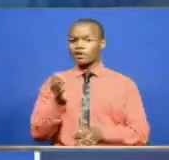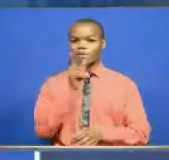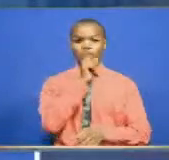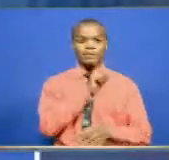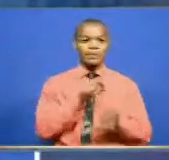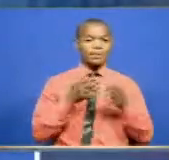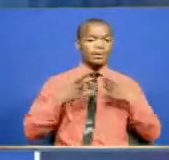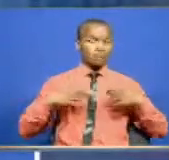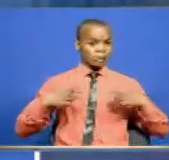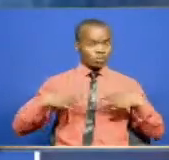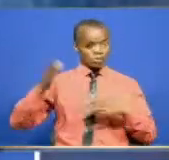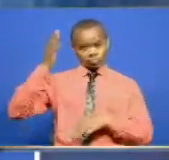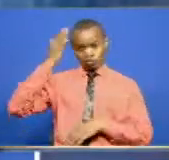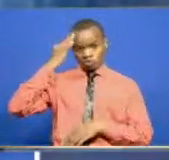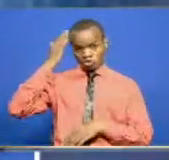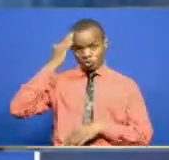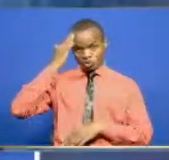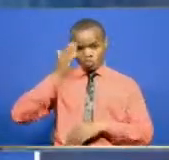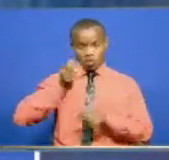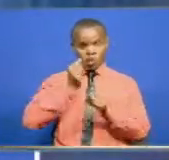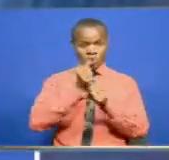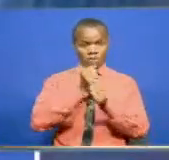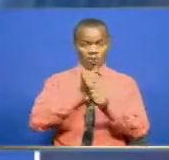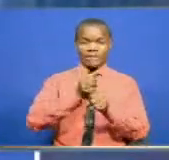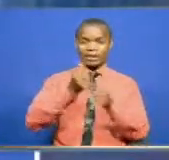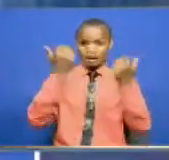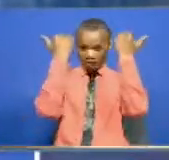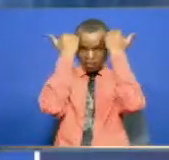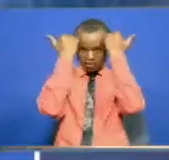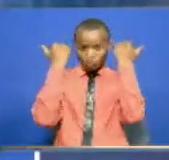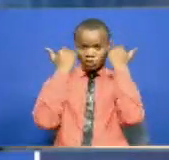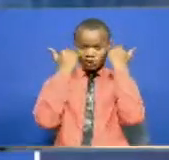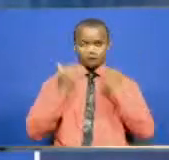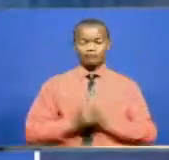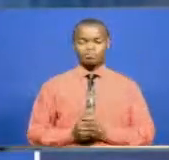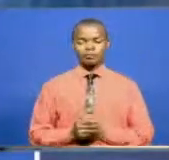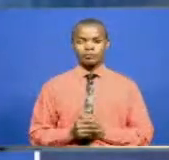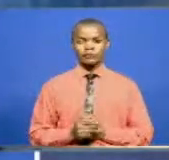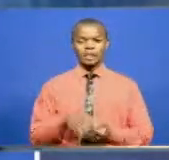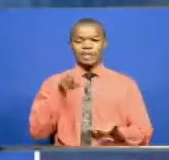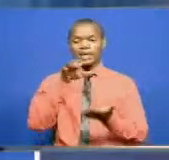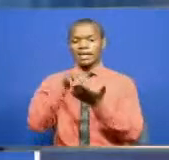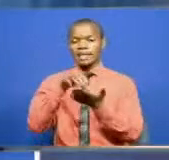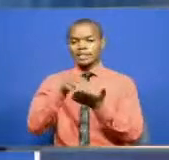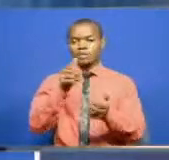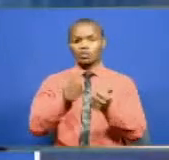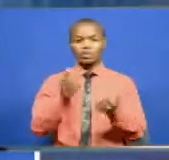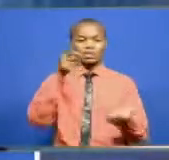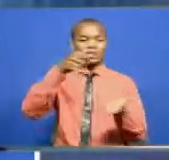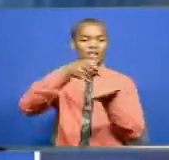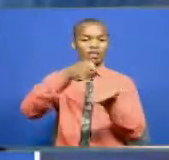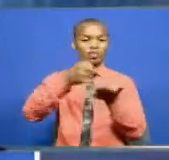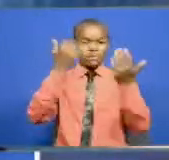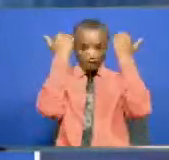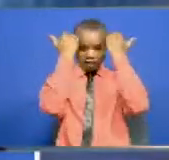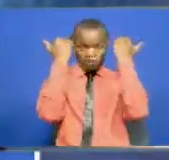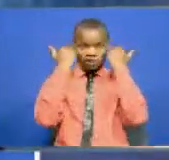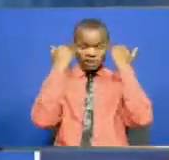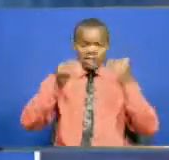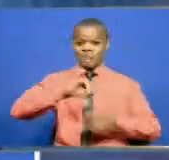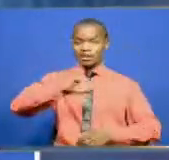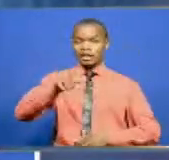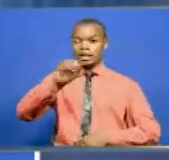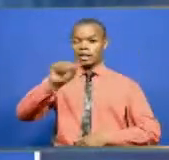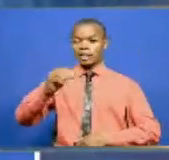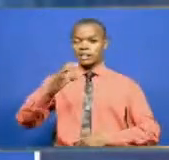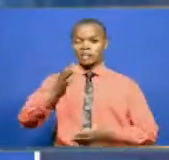already knows the position of the judiciary. With regard to the cases that are in court, the JSC will look at